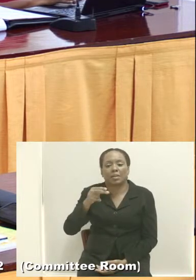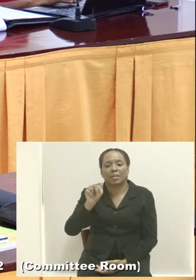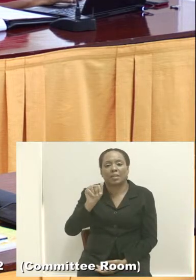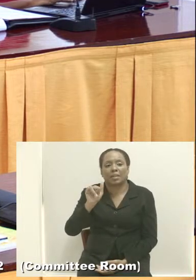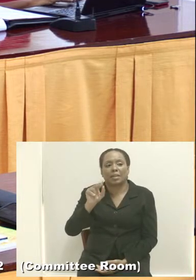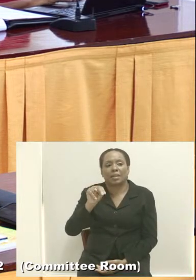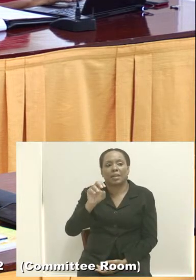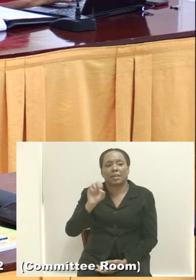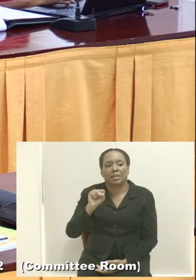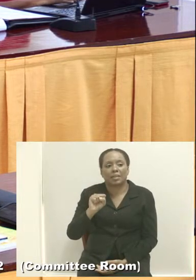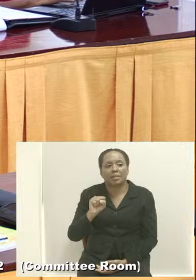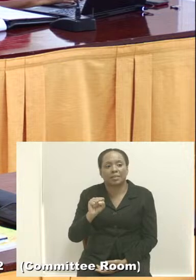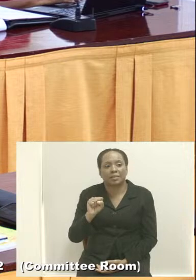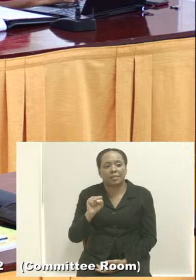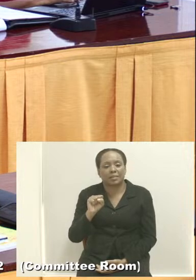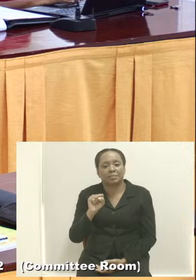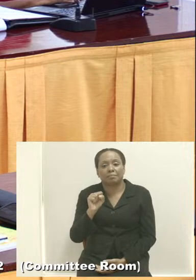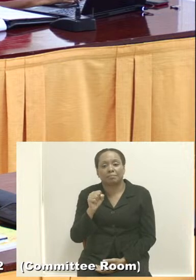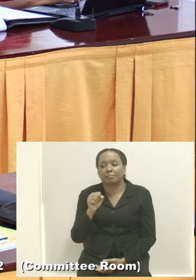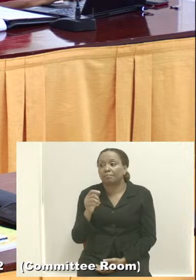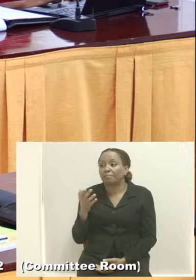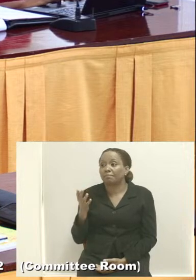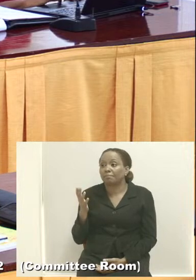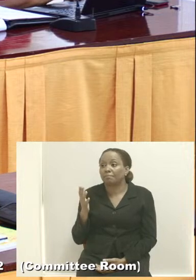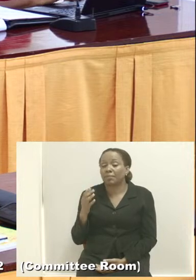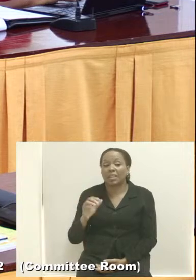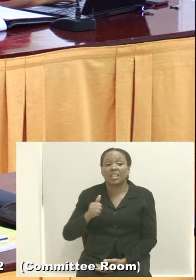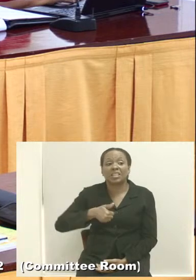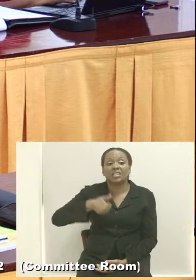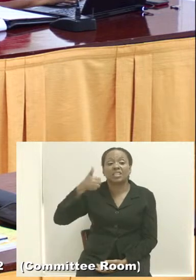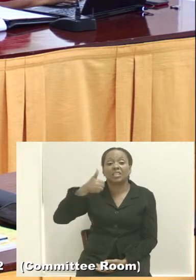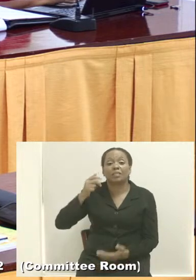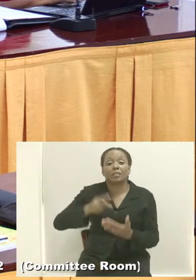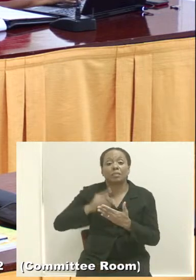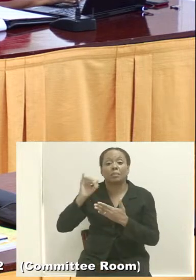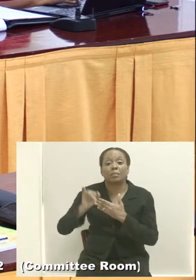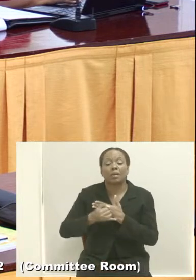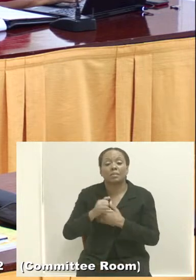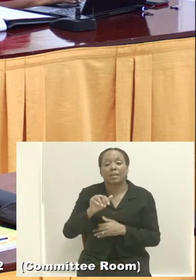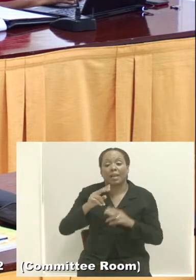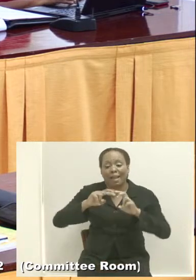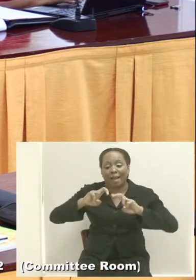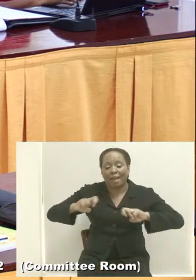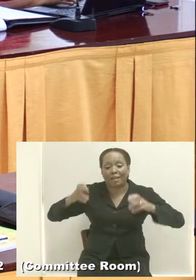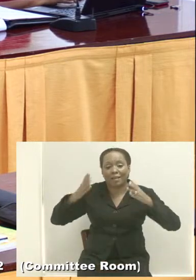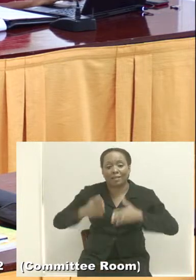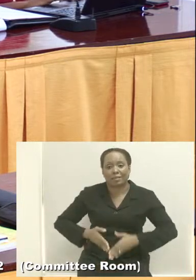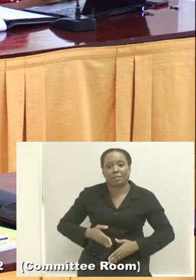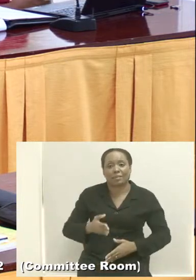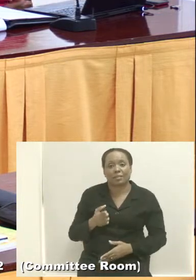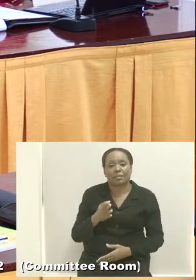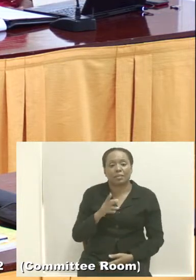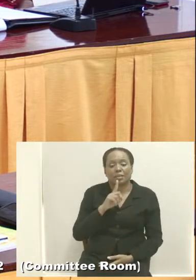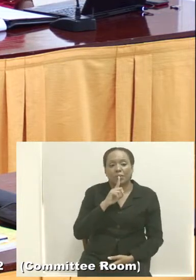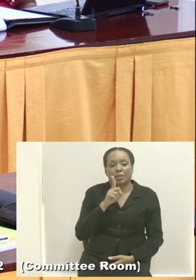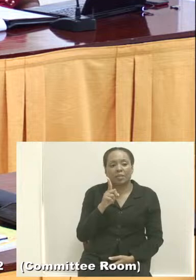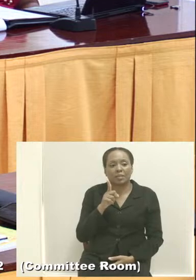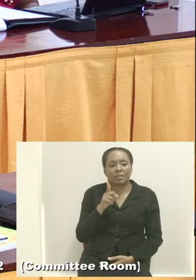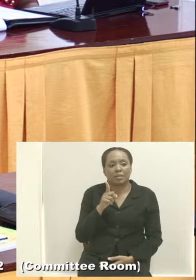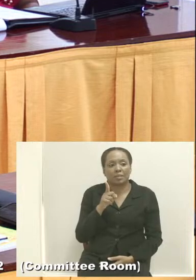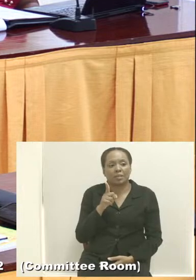chief project analyst in the Division of Energy, to elaborate a little bit on the